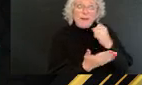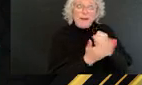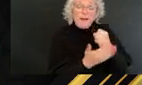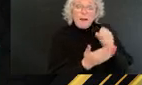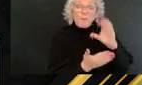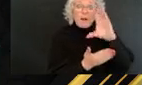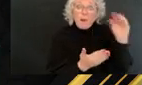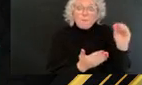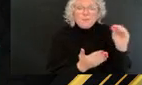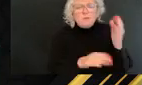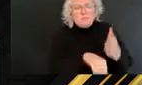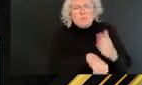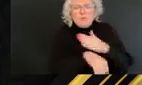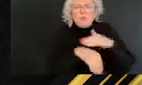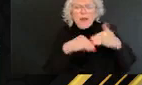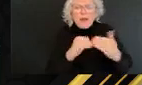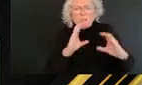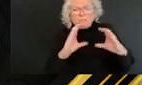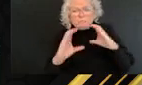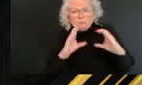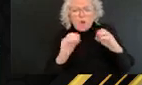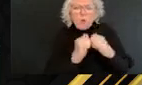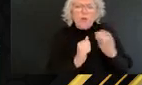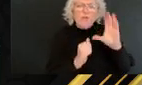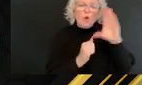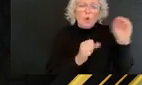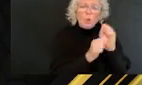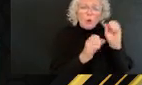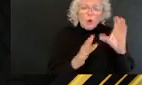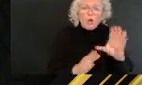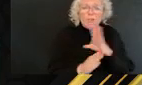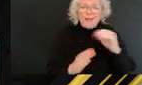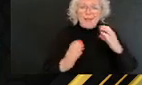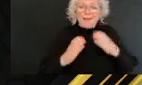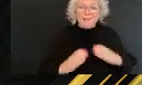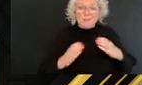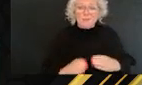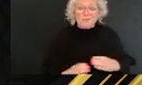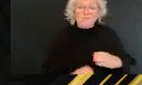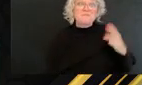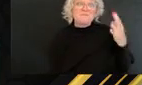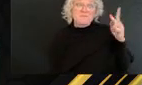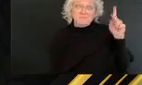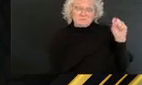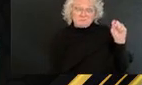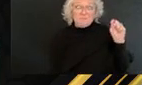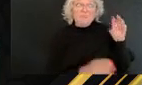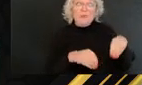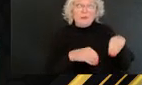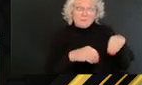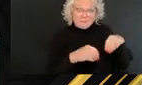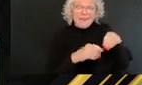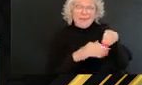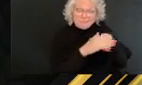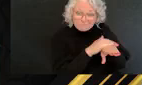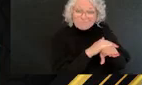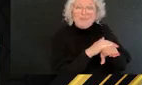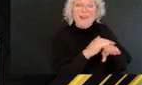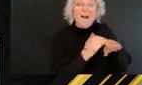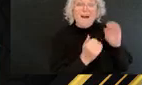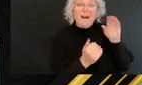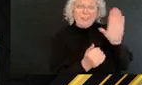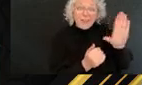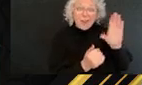the way they communicate with customers and coworkers. Helen Keller Services for the Blind participants attended Service Skills